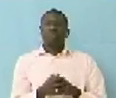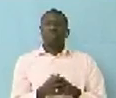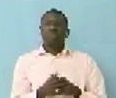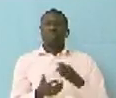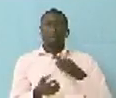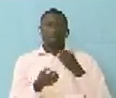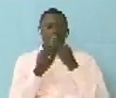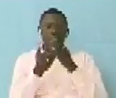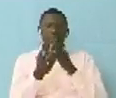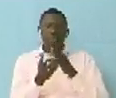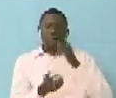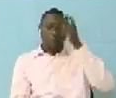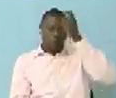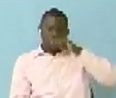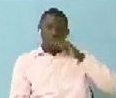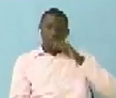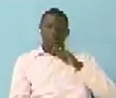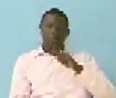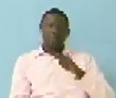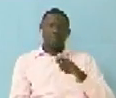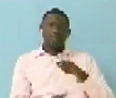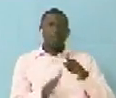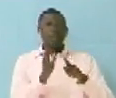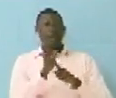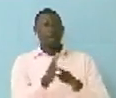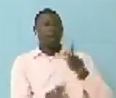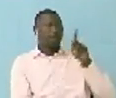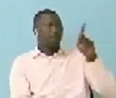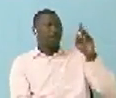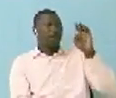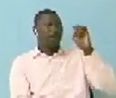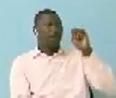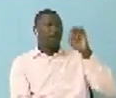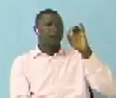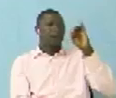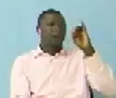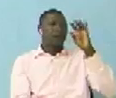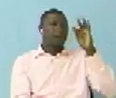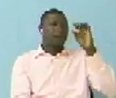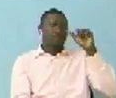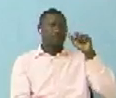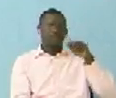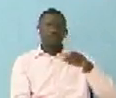mentioned some police officers, Keta and the like. These are people I don't know. It